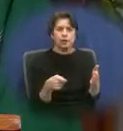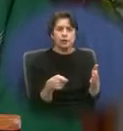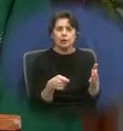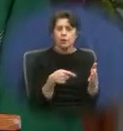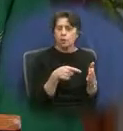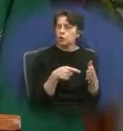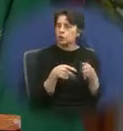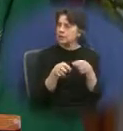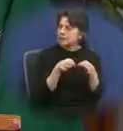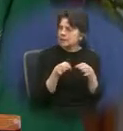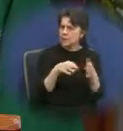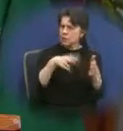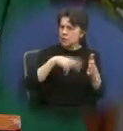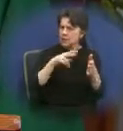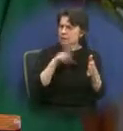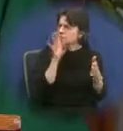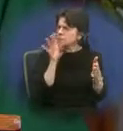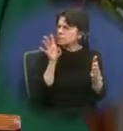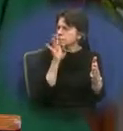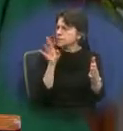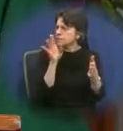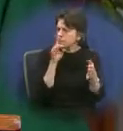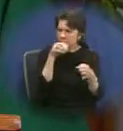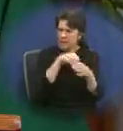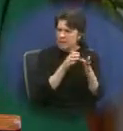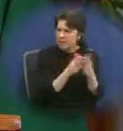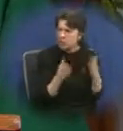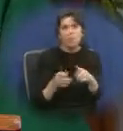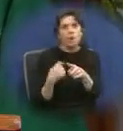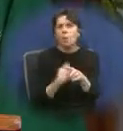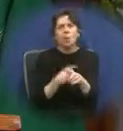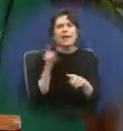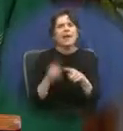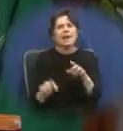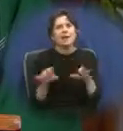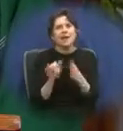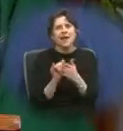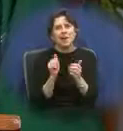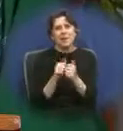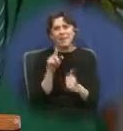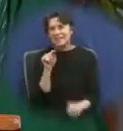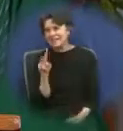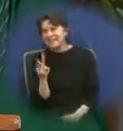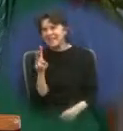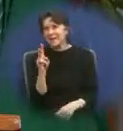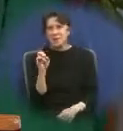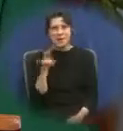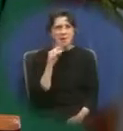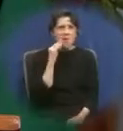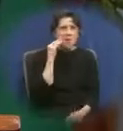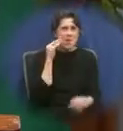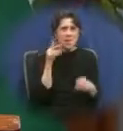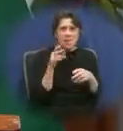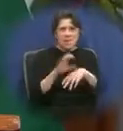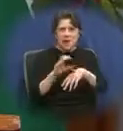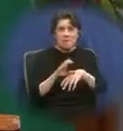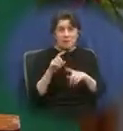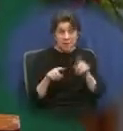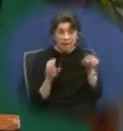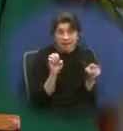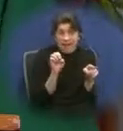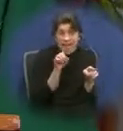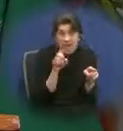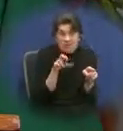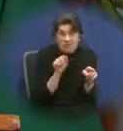to interpret them. And we can't do that with television, nor probably in our home parishes, but Ezra read